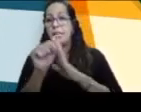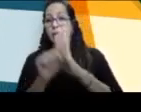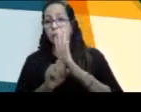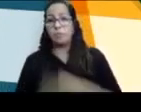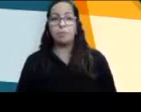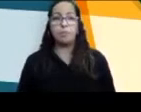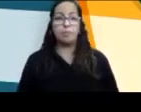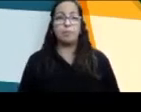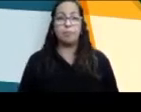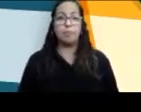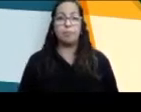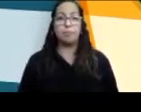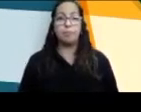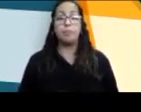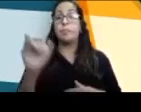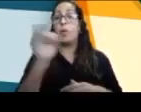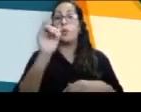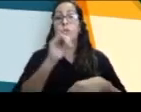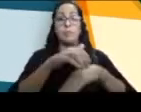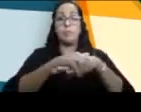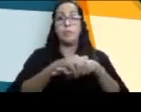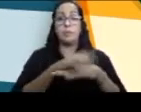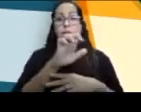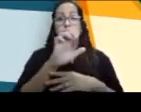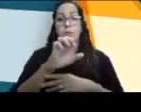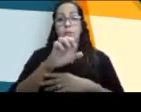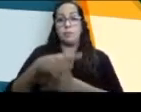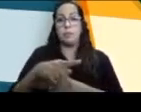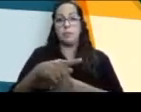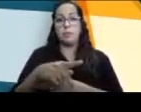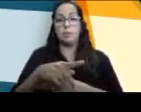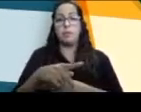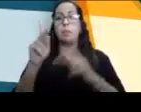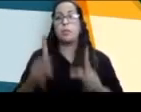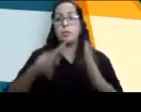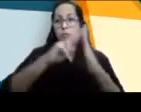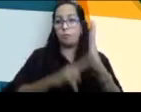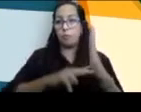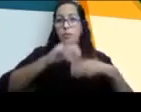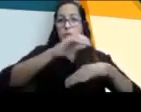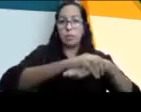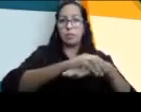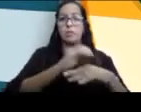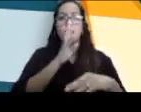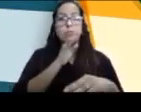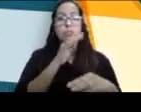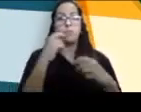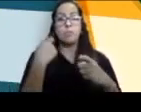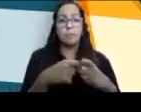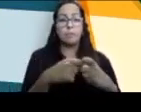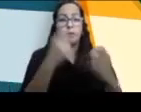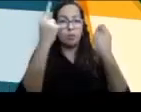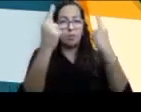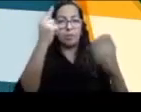Limited English proficiency refers to a person's limited ability to read, write, speak, or understand English. Due